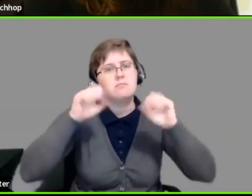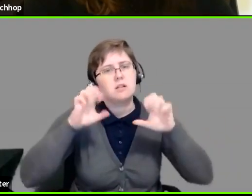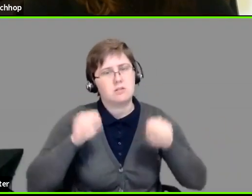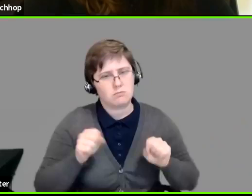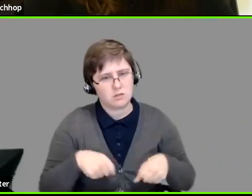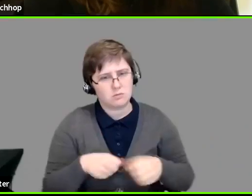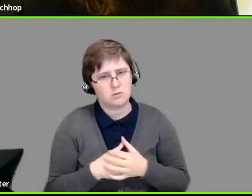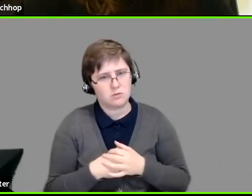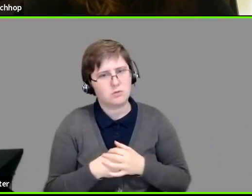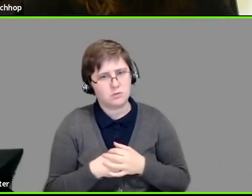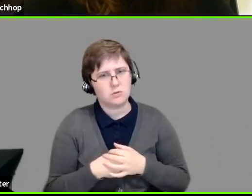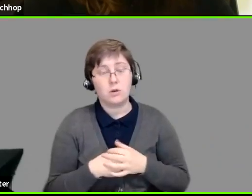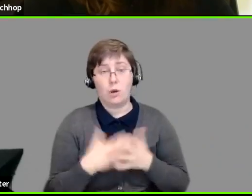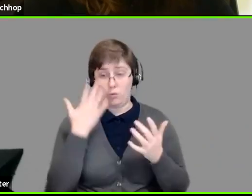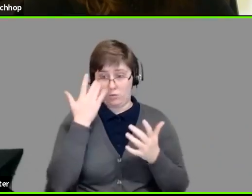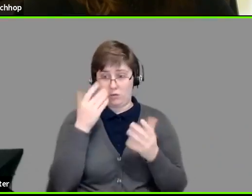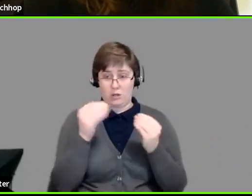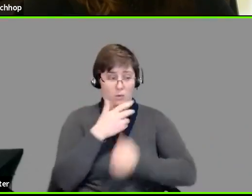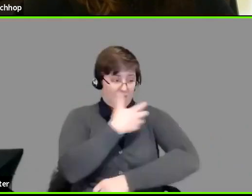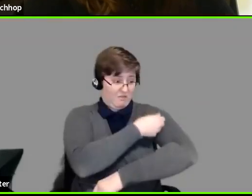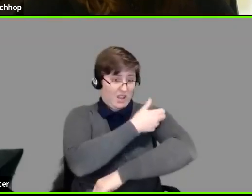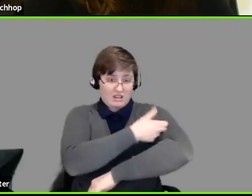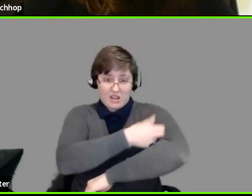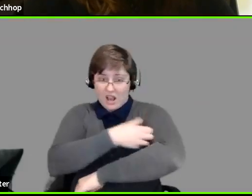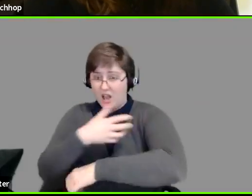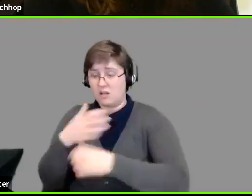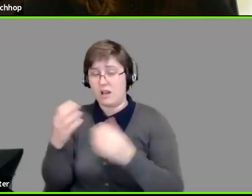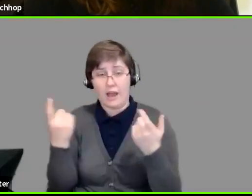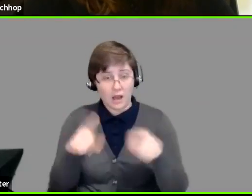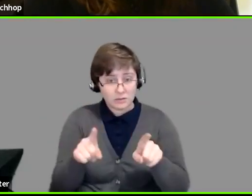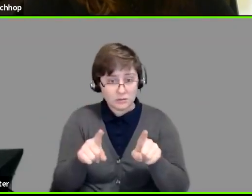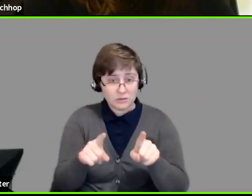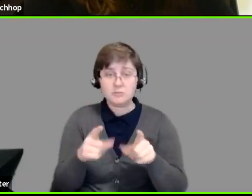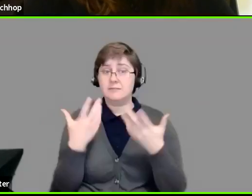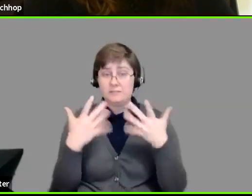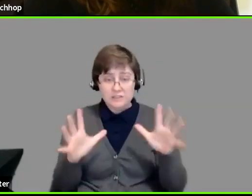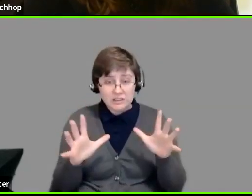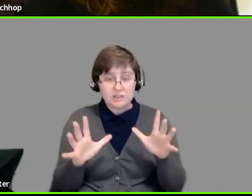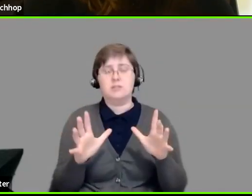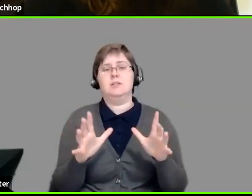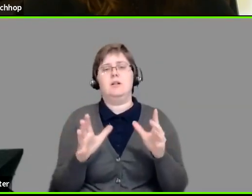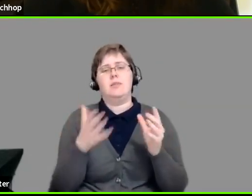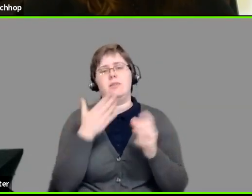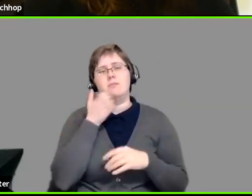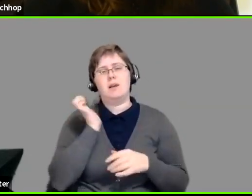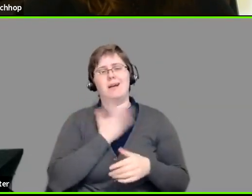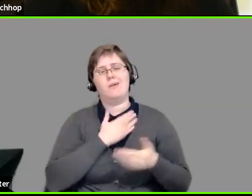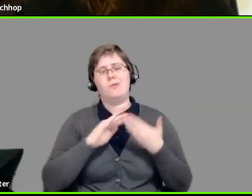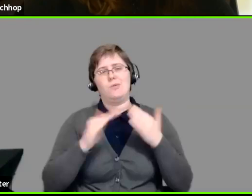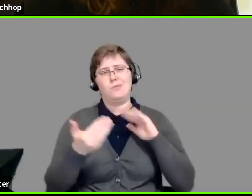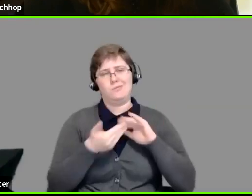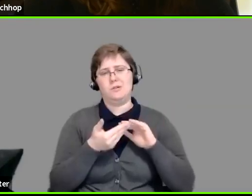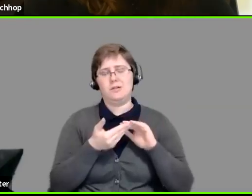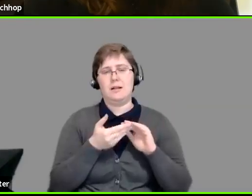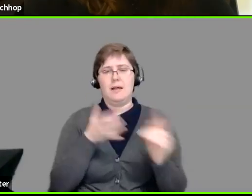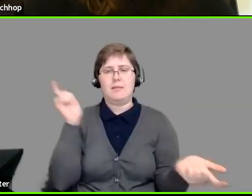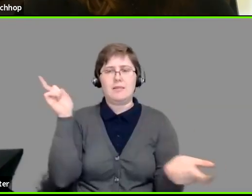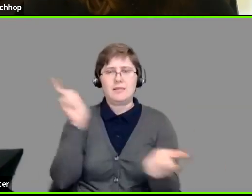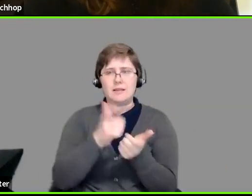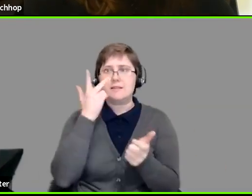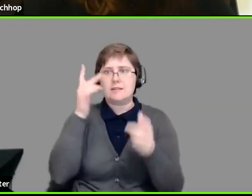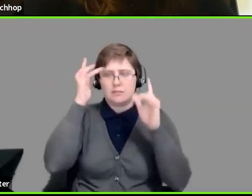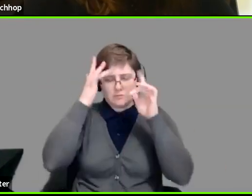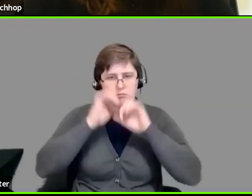possible, because the more vaccine we get out, the quicker we can, the better it is for our community, the less spread we're going to have,